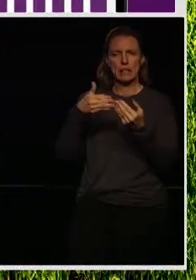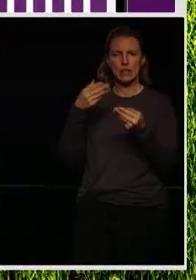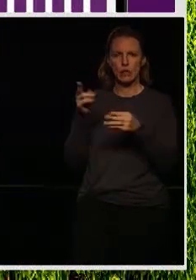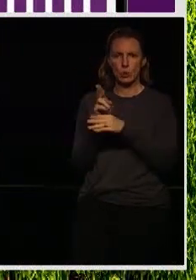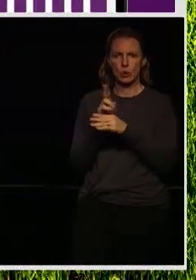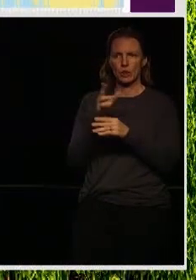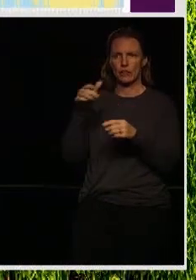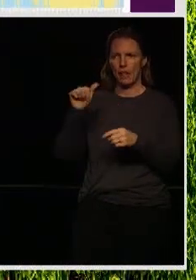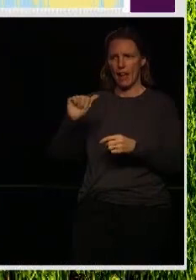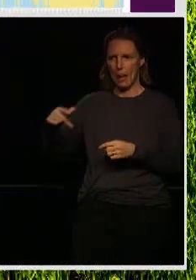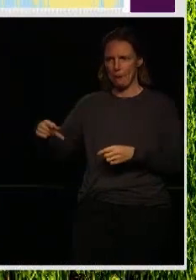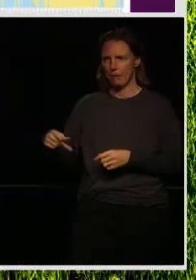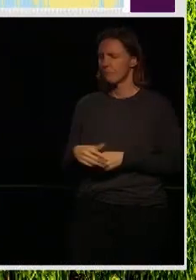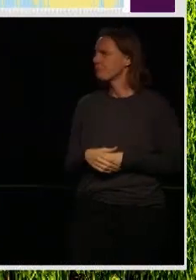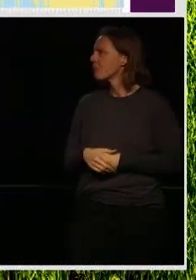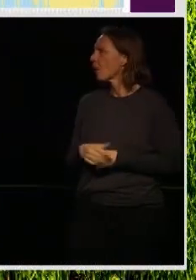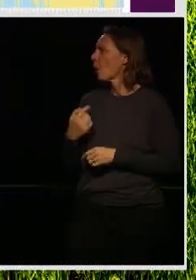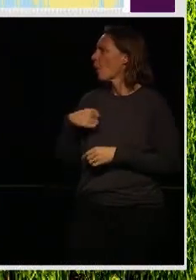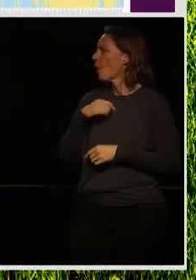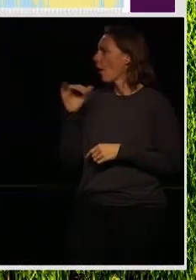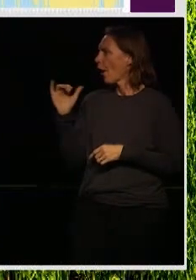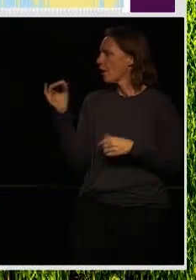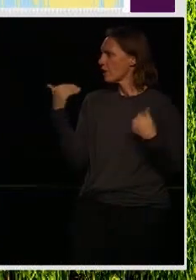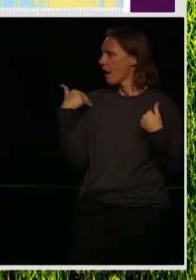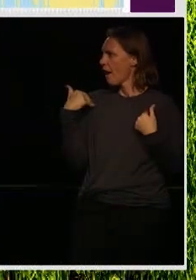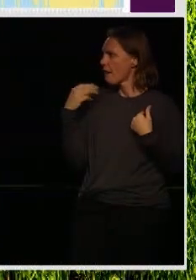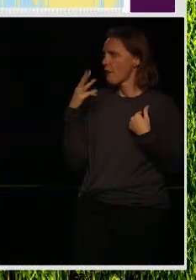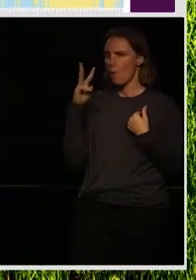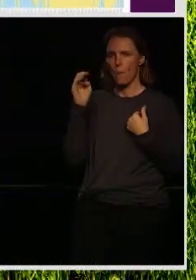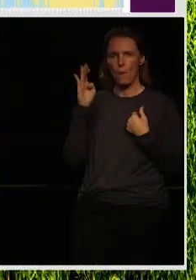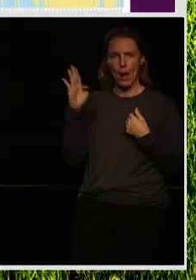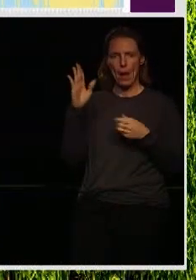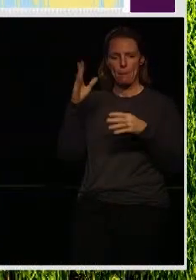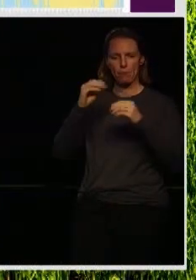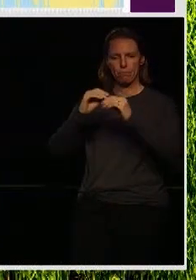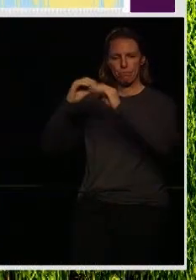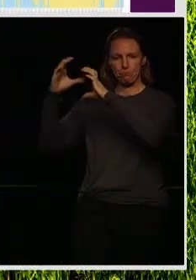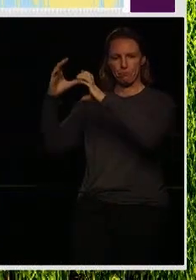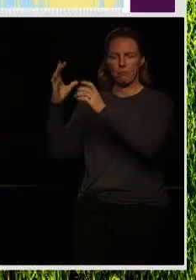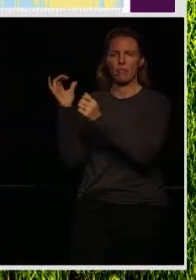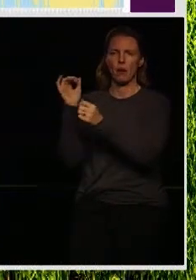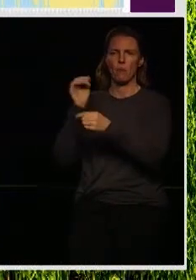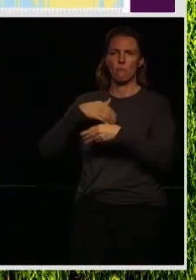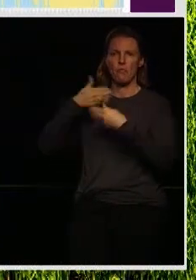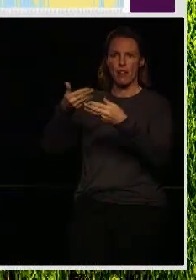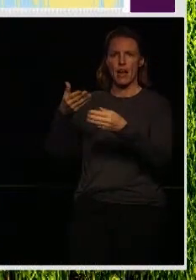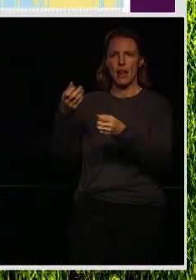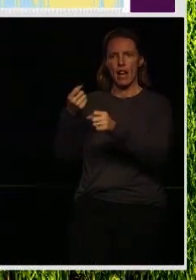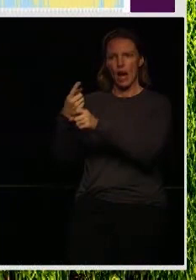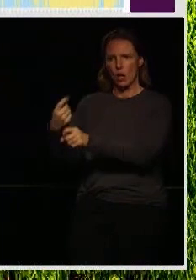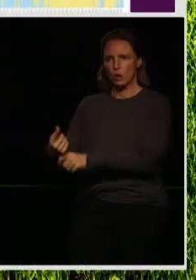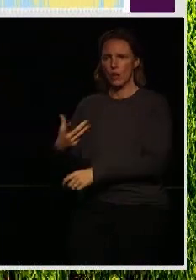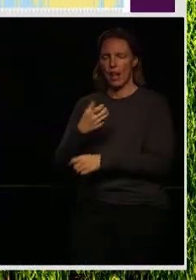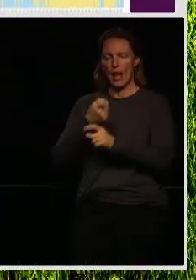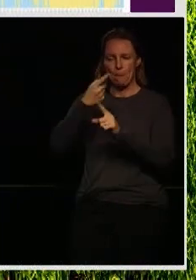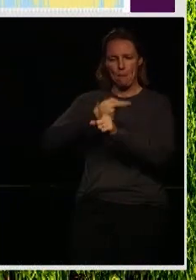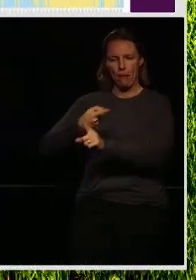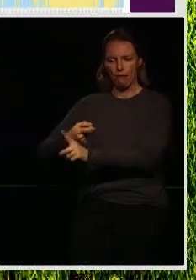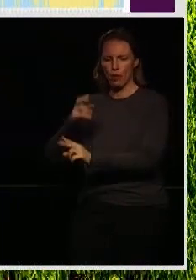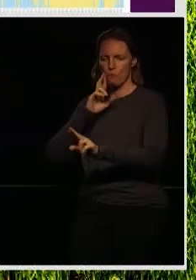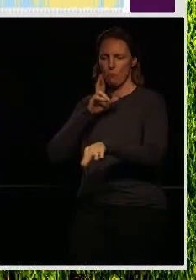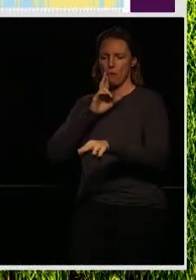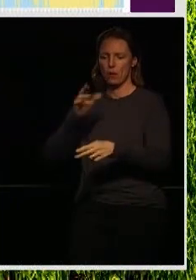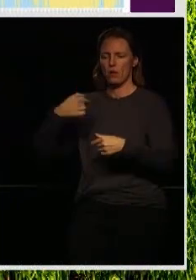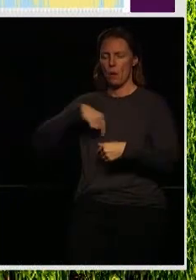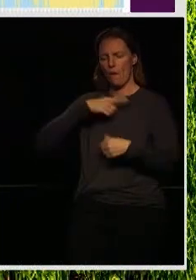app. We also have a web dashboard. We provide annual and monthly reports.